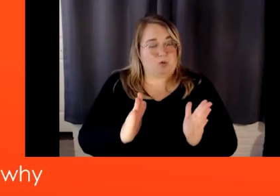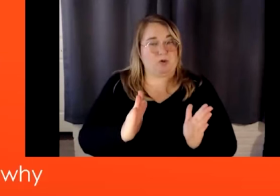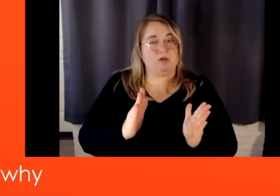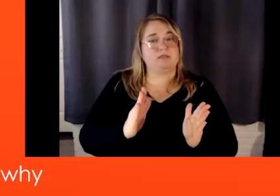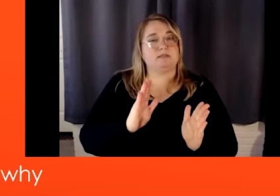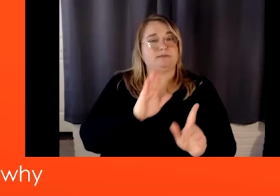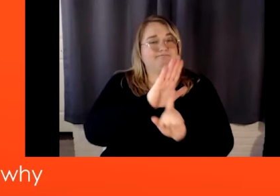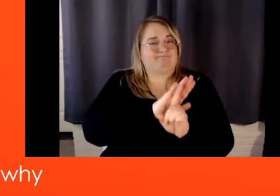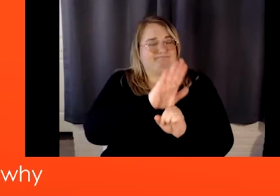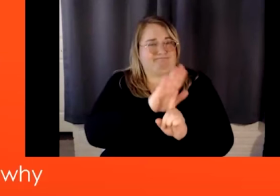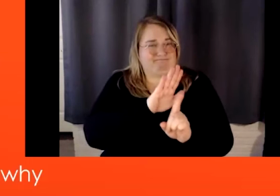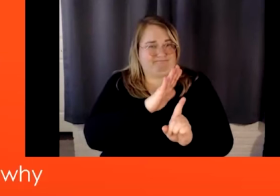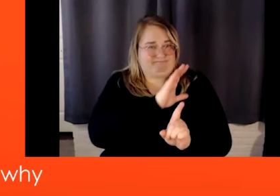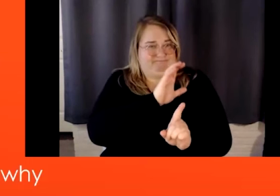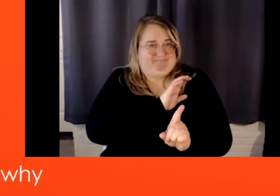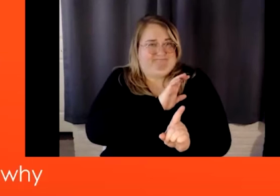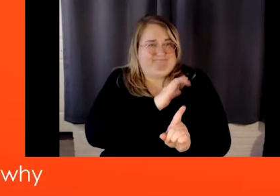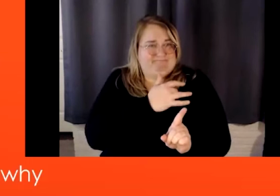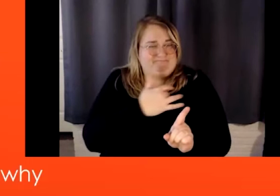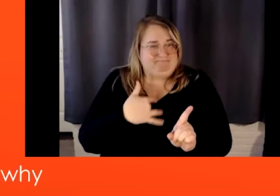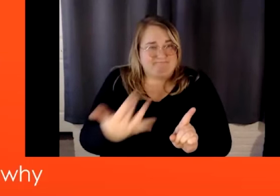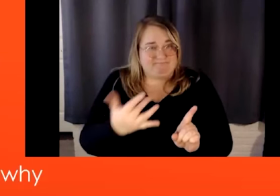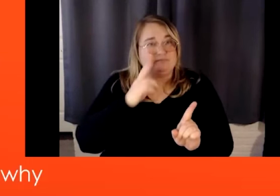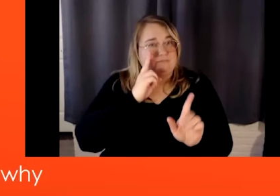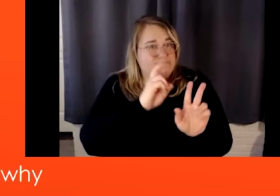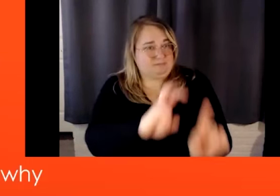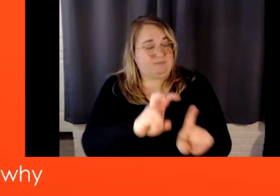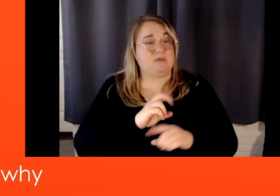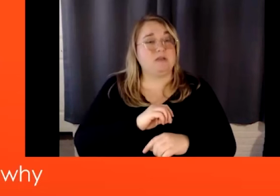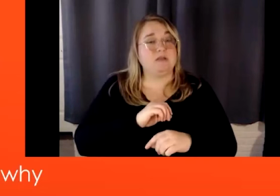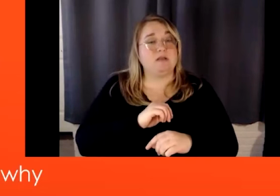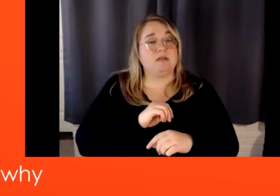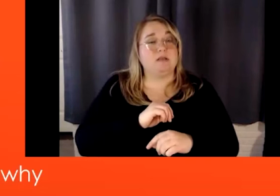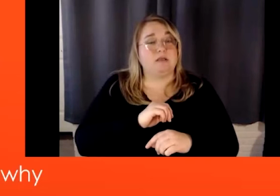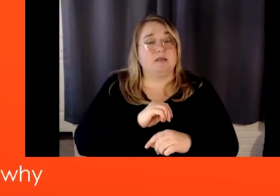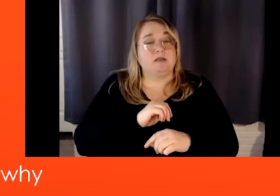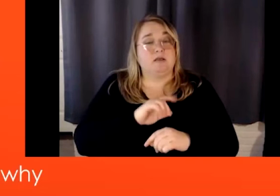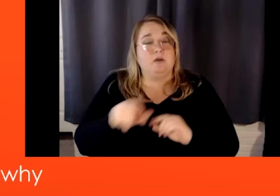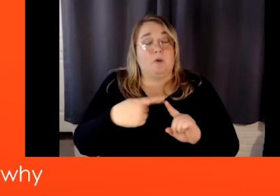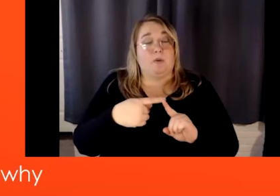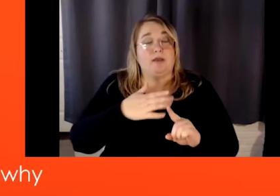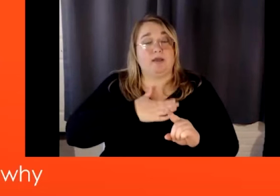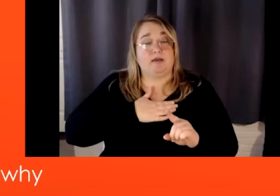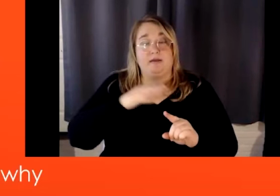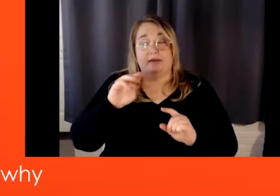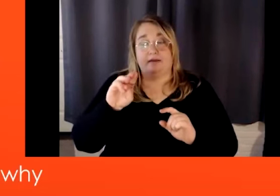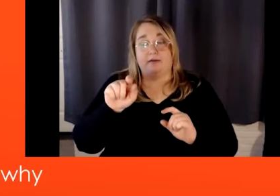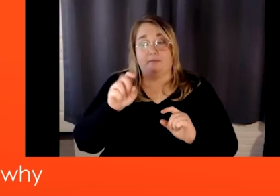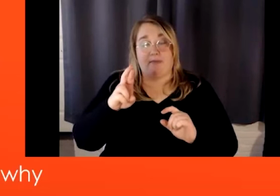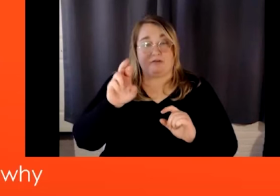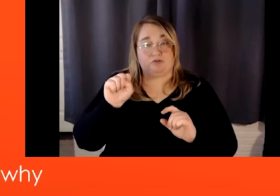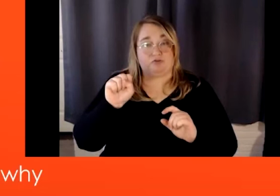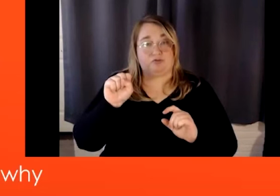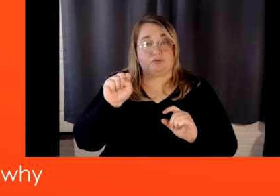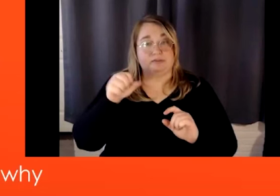paid attention, one of the things I had to really embrace, and when I earned my master's in higher education,